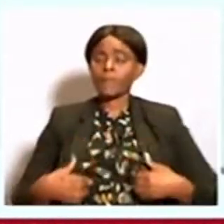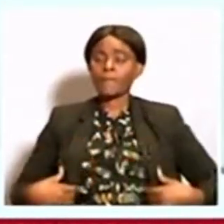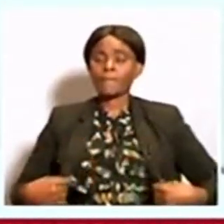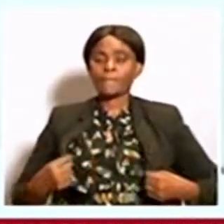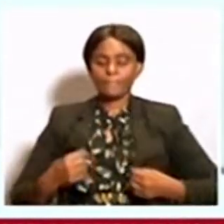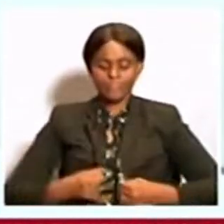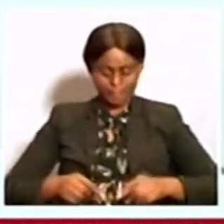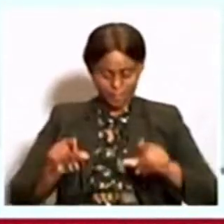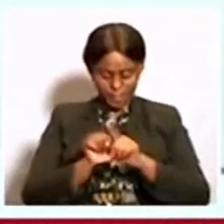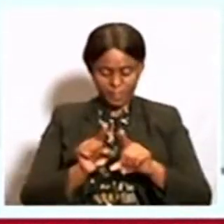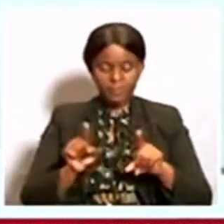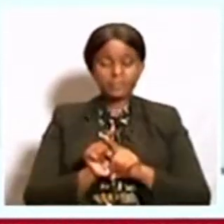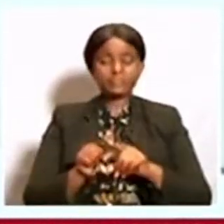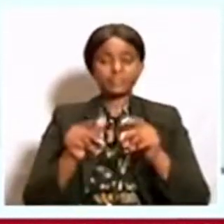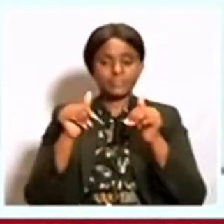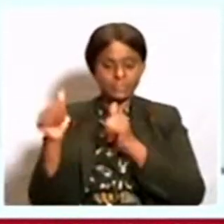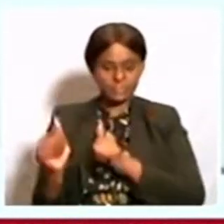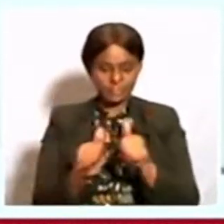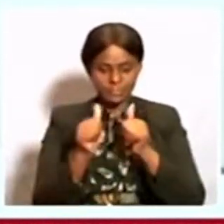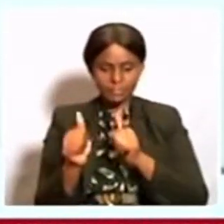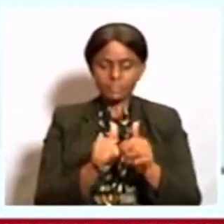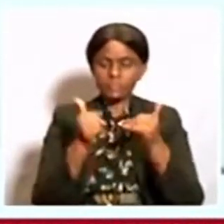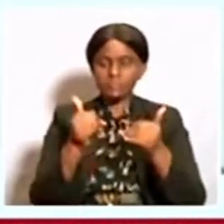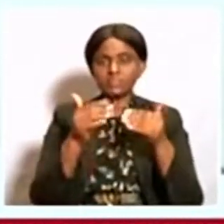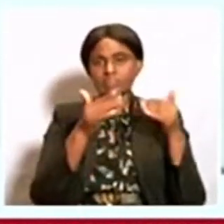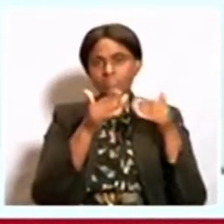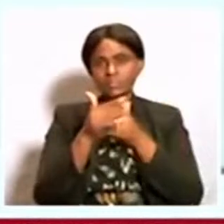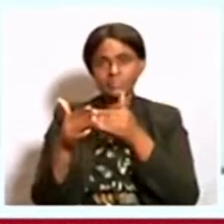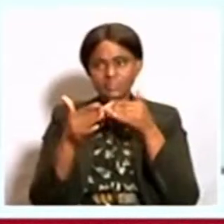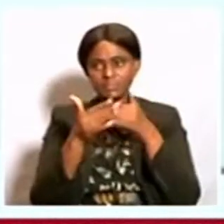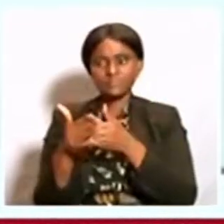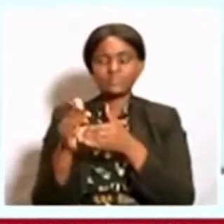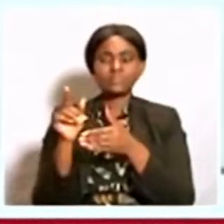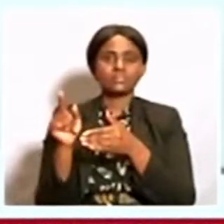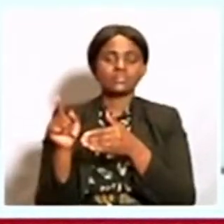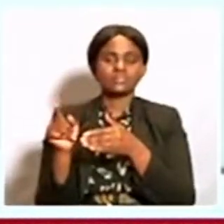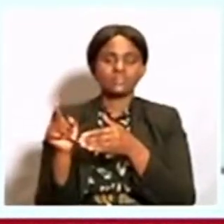And the action against